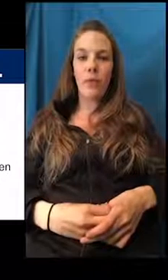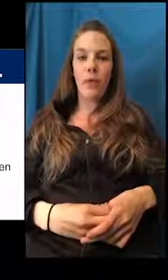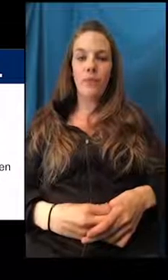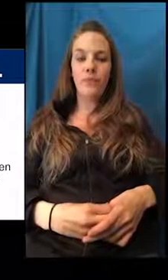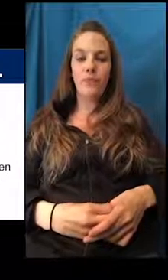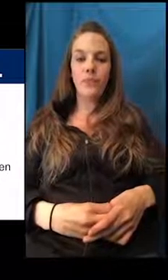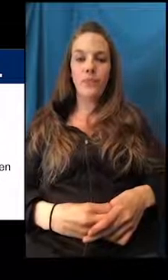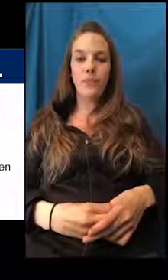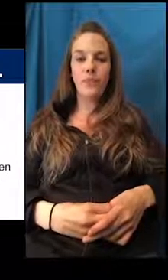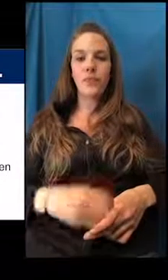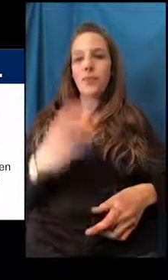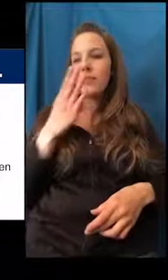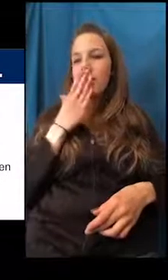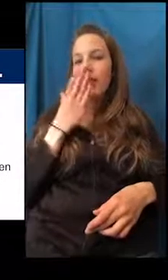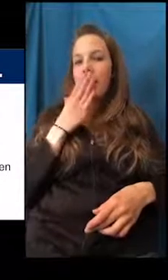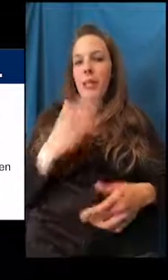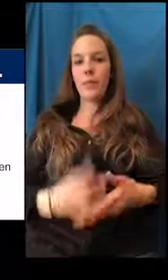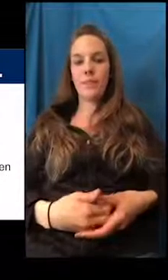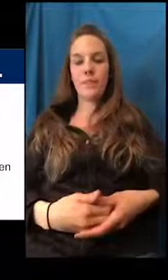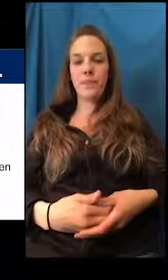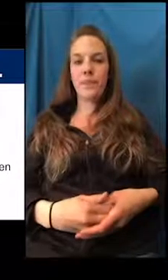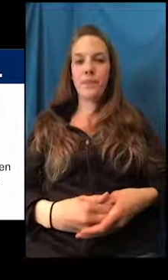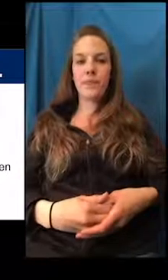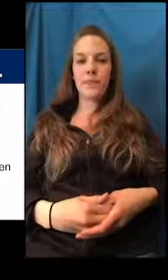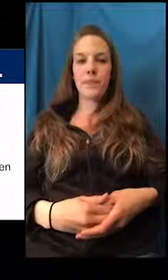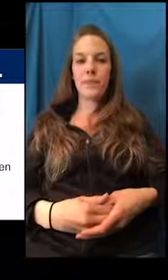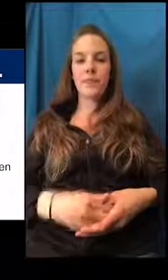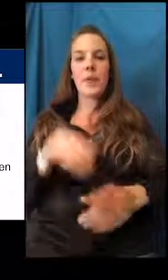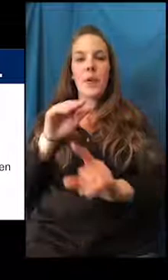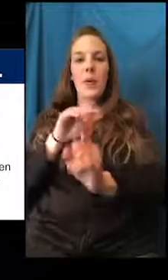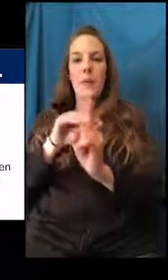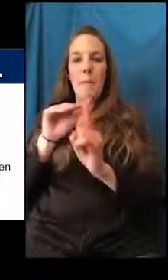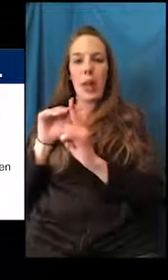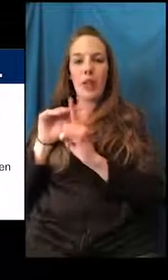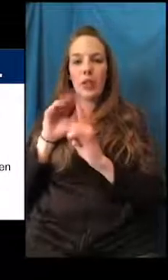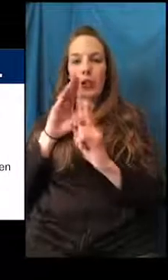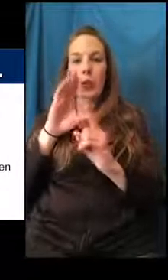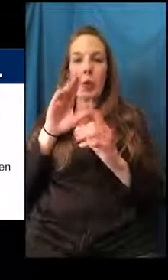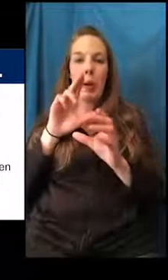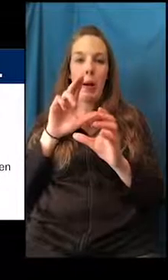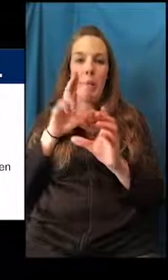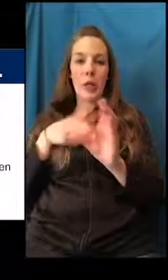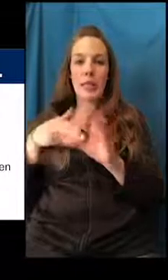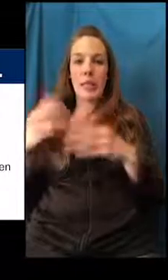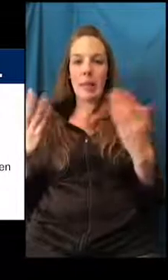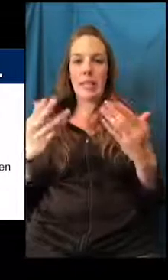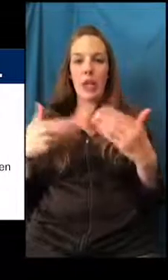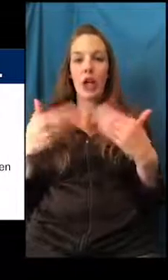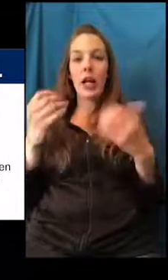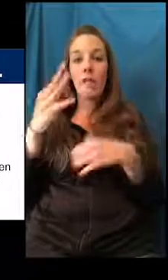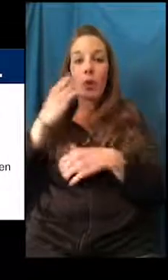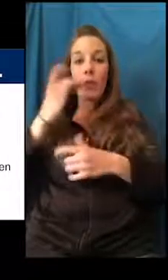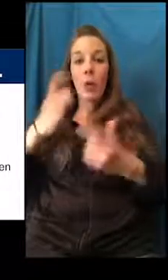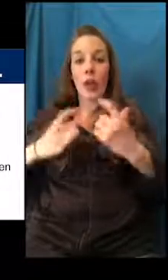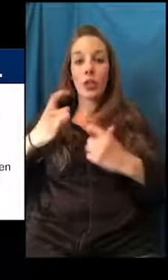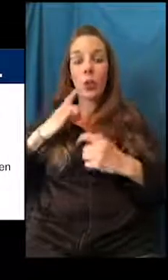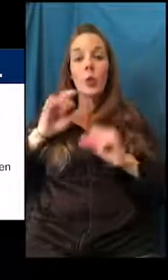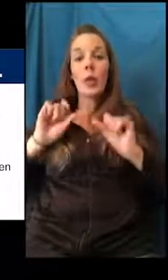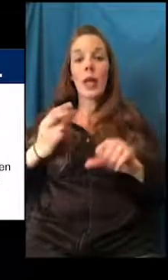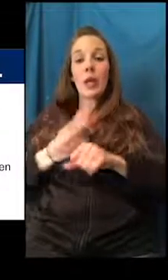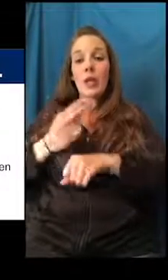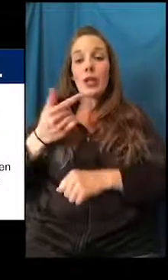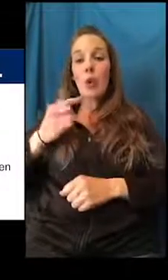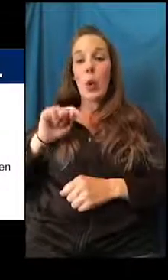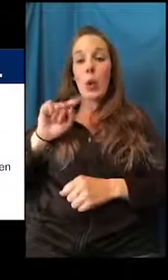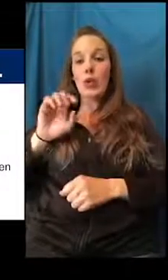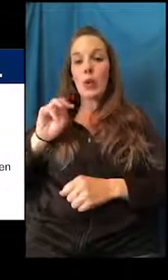Thank you. Just a reminder to our participants on the line, if you have a question, you can use the GoToMeeting chat function to